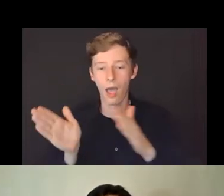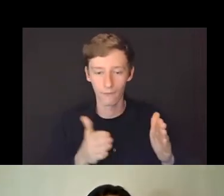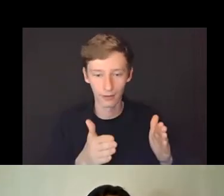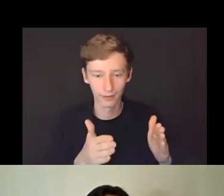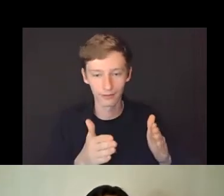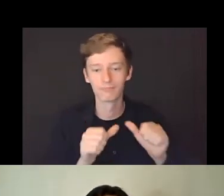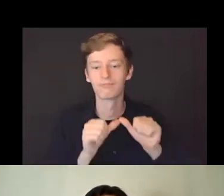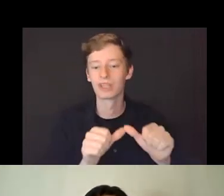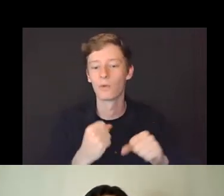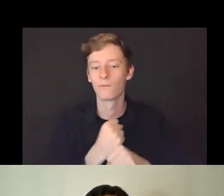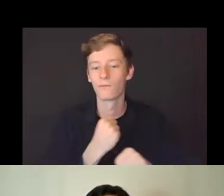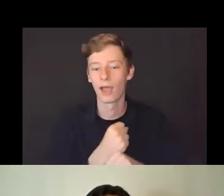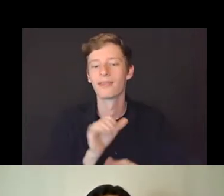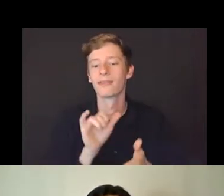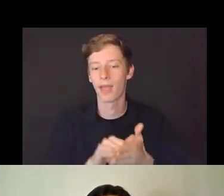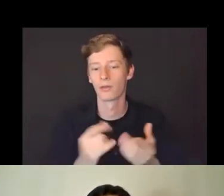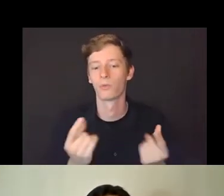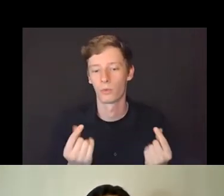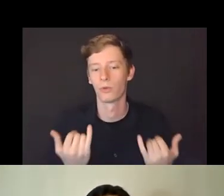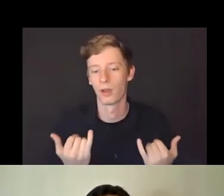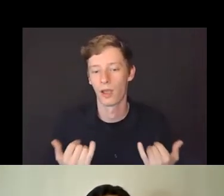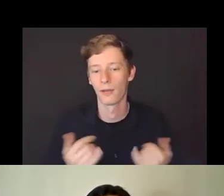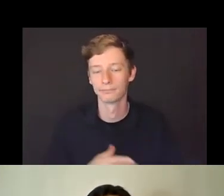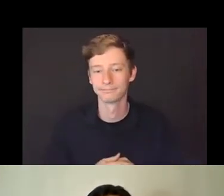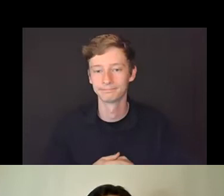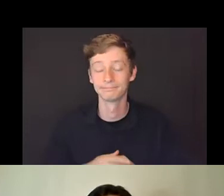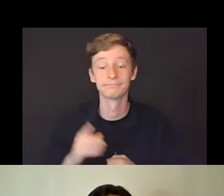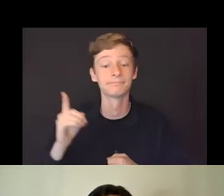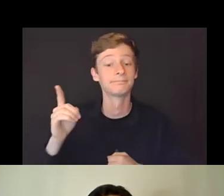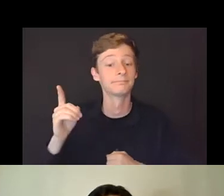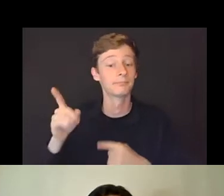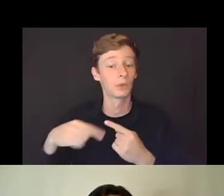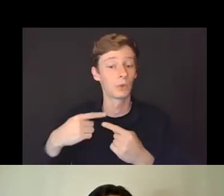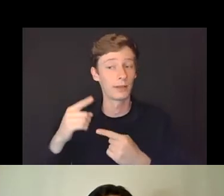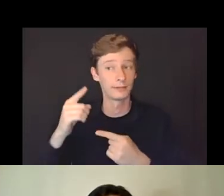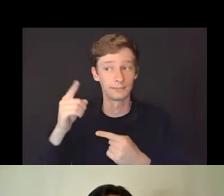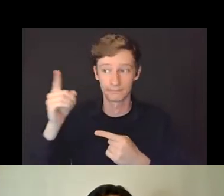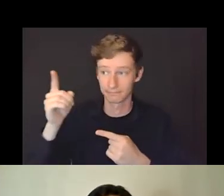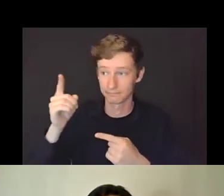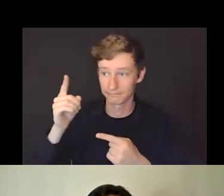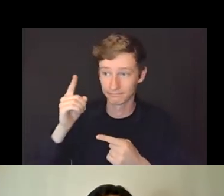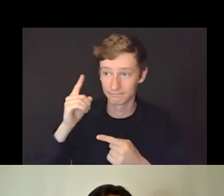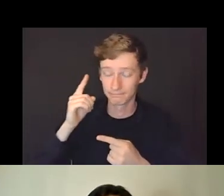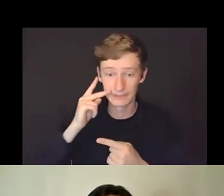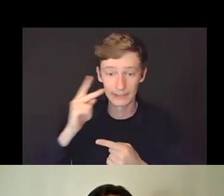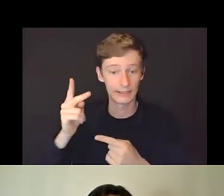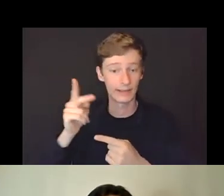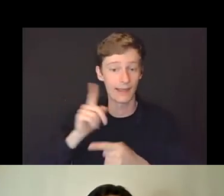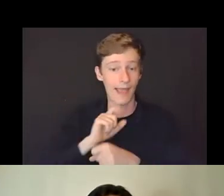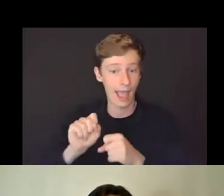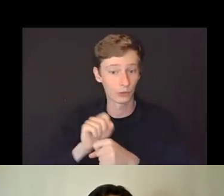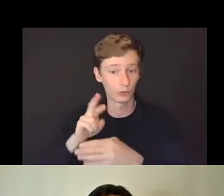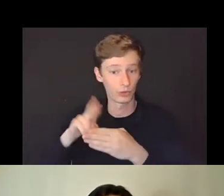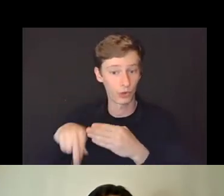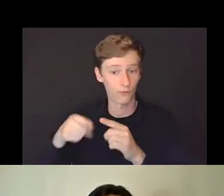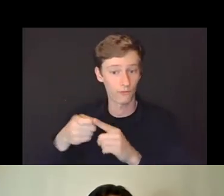now. Once we hear for sure what the Supreme Court is going to do as it relates to women's reproductive